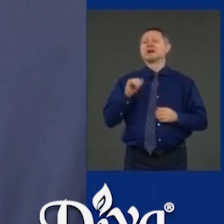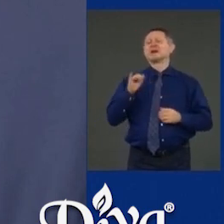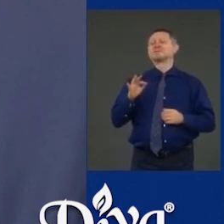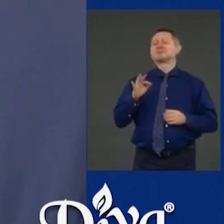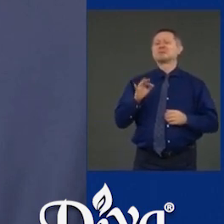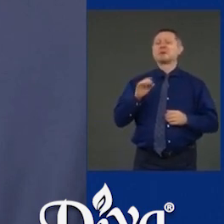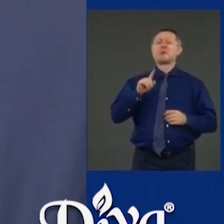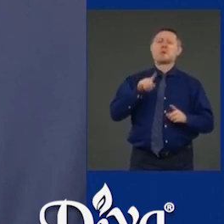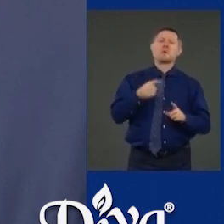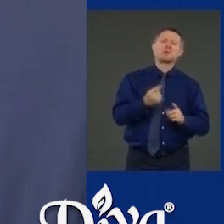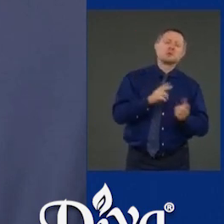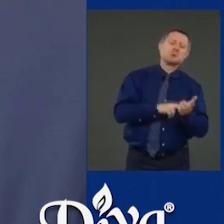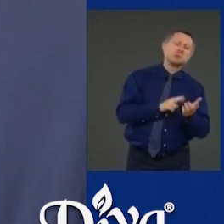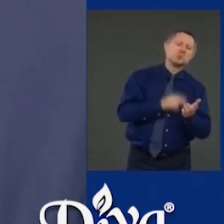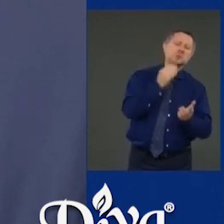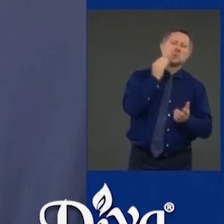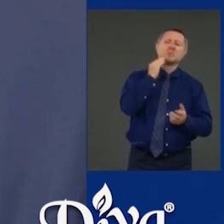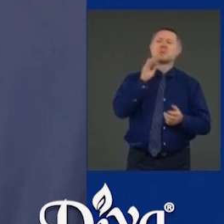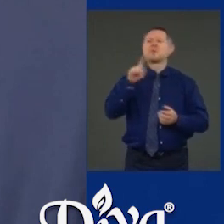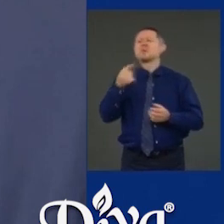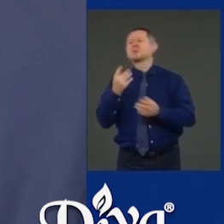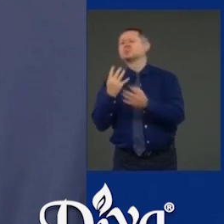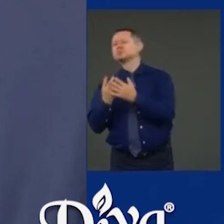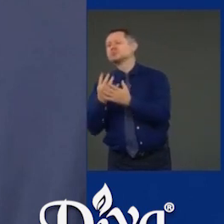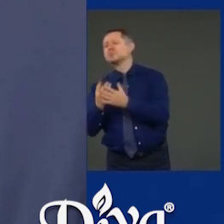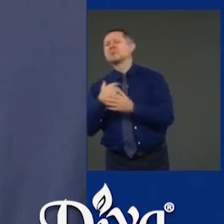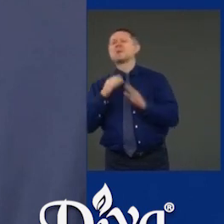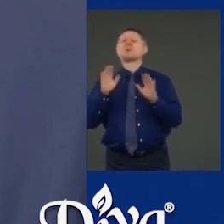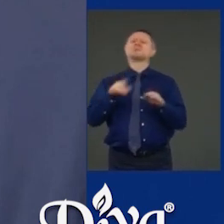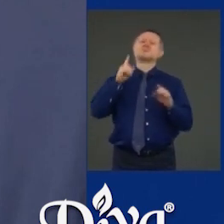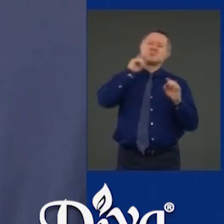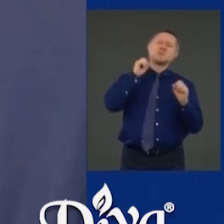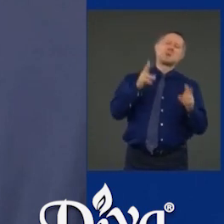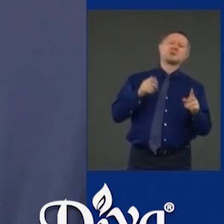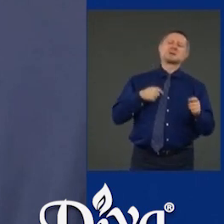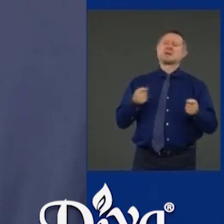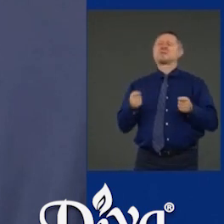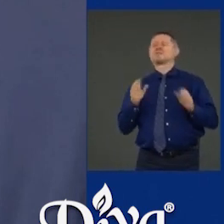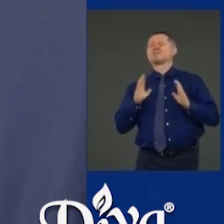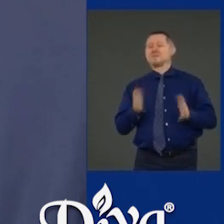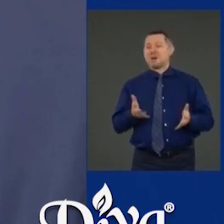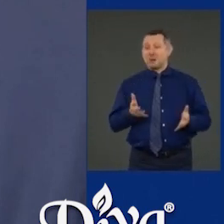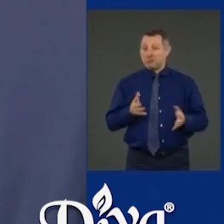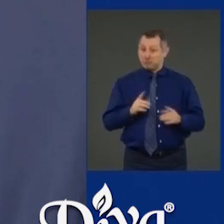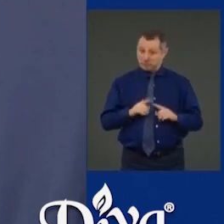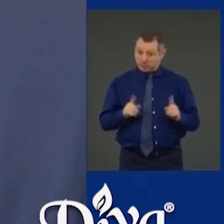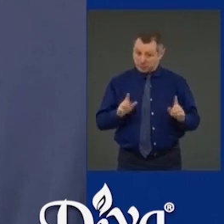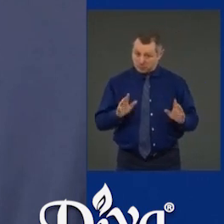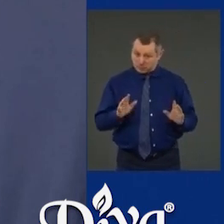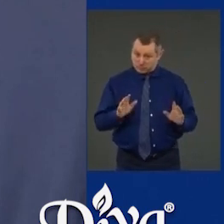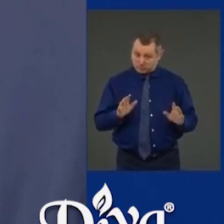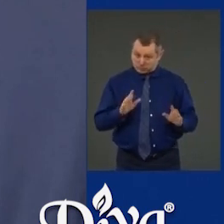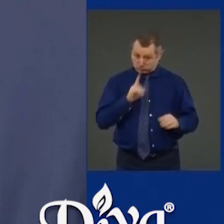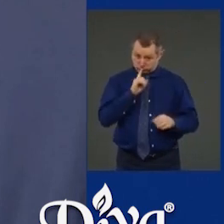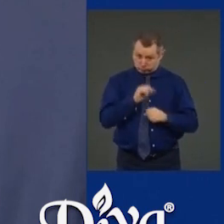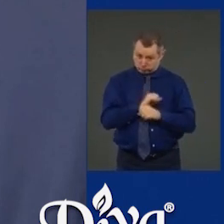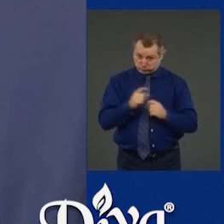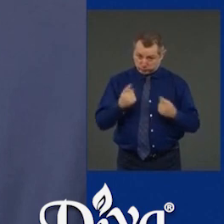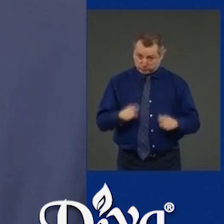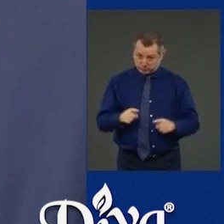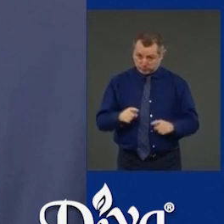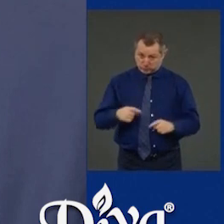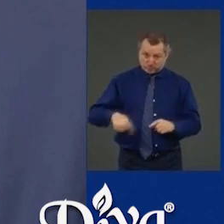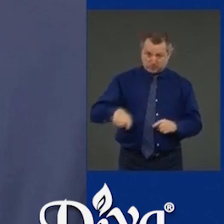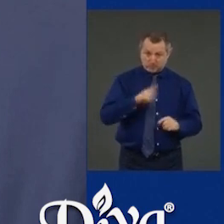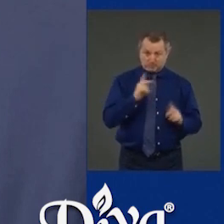nursing homes or the prisons or something containable, perhaps we would not be as concerned. But right now we're seeing, you